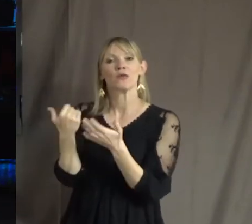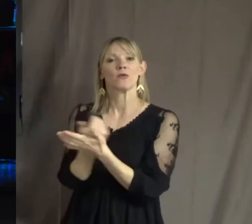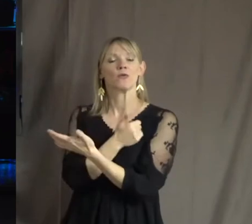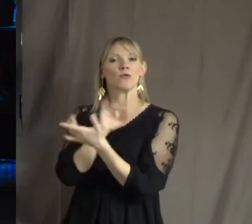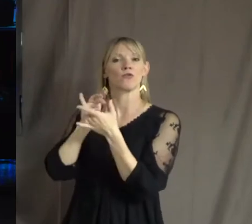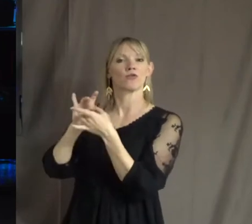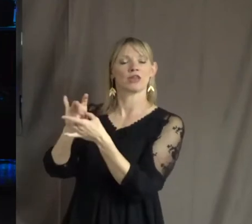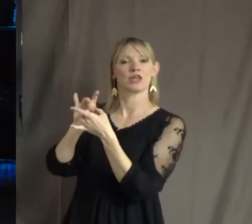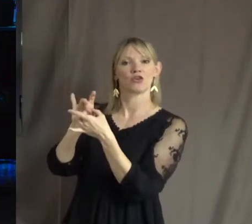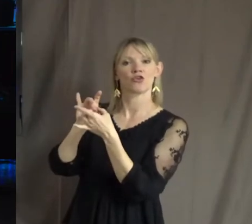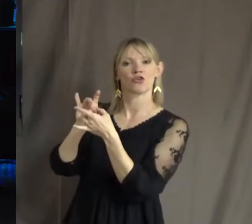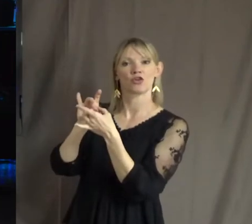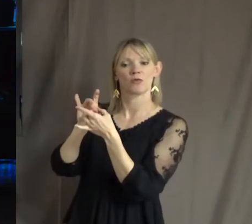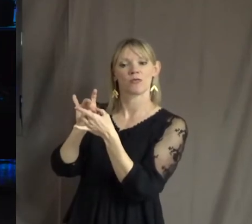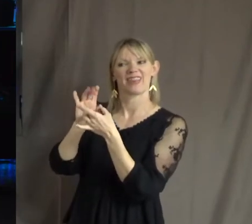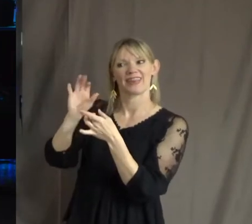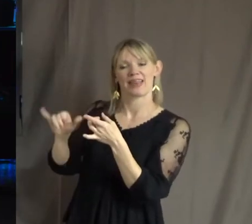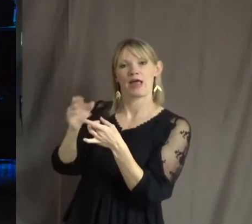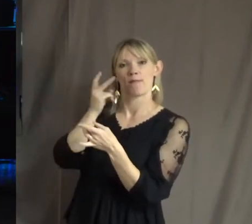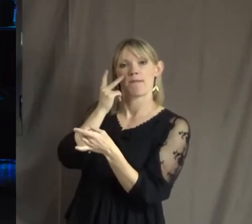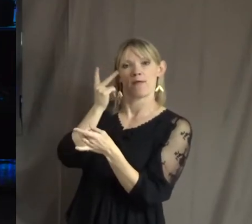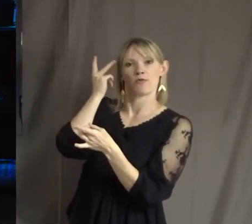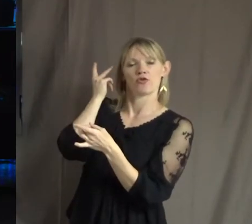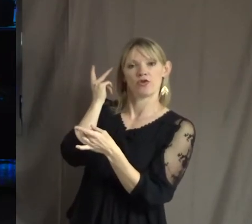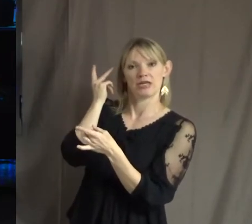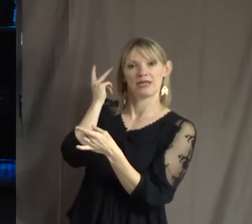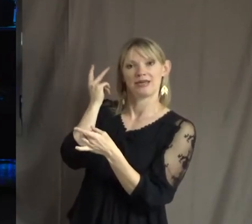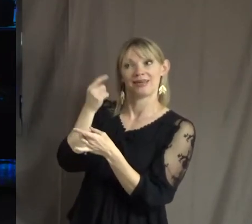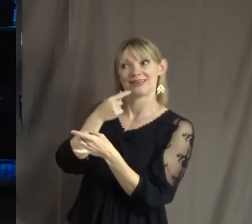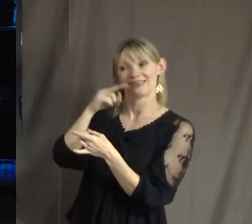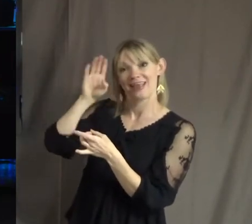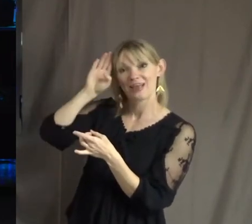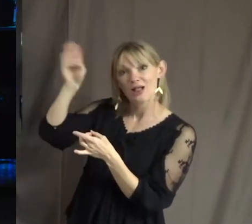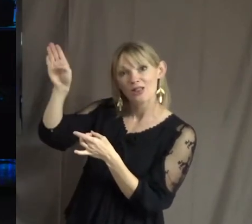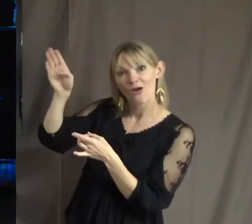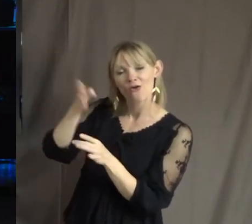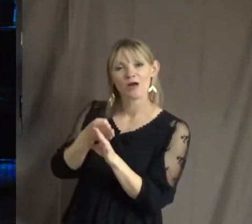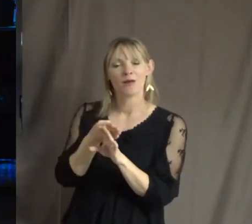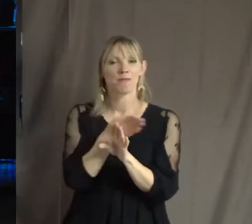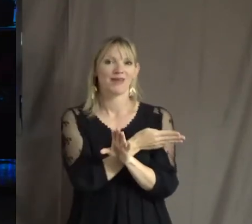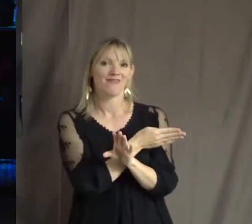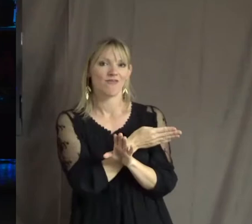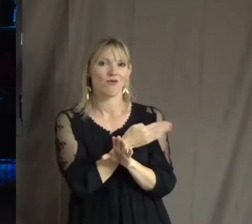relationship in memory, saying hello before we can